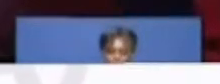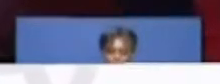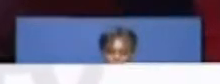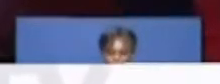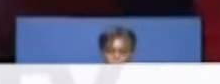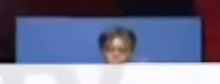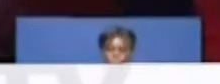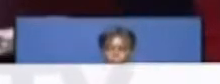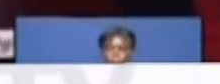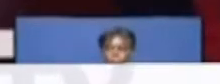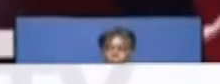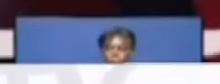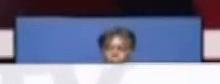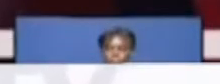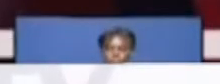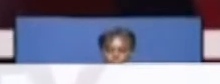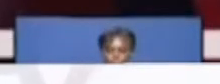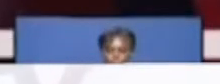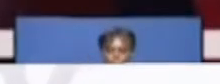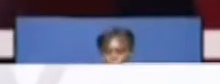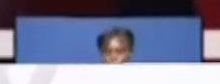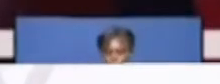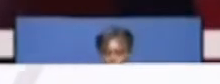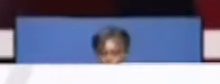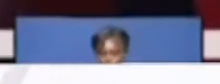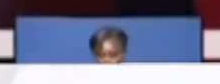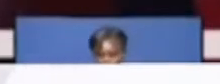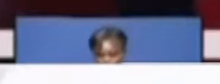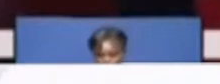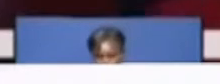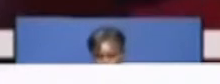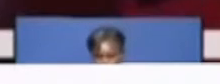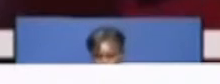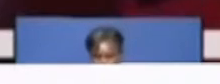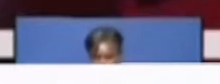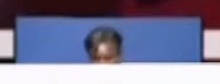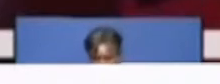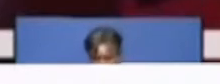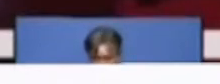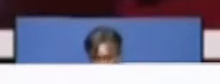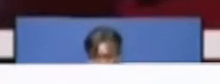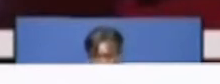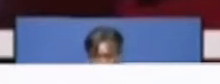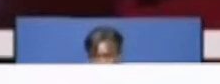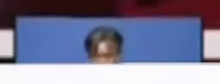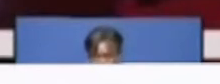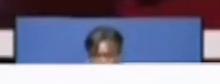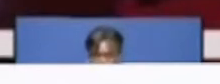adjourned until Wednesday, 1st of